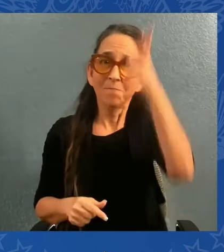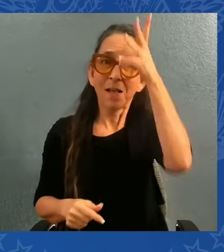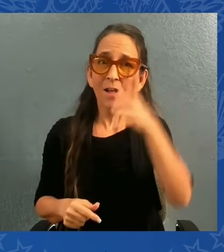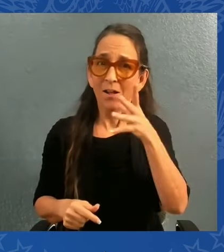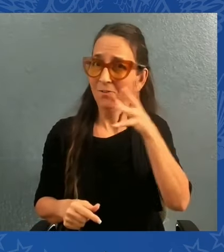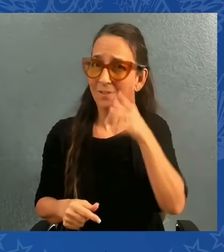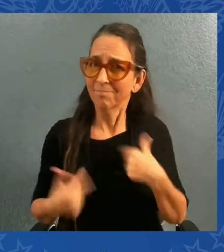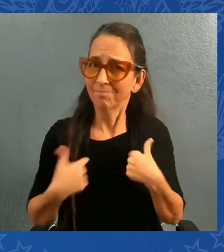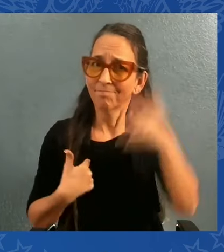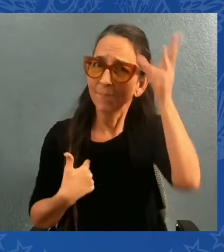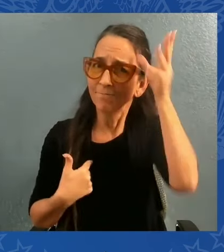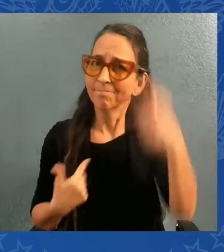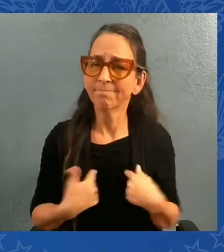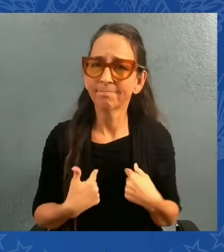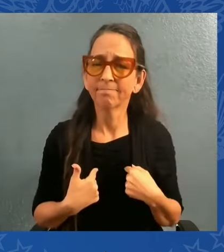Like many of you,